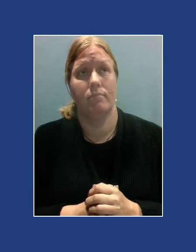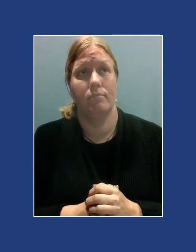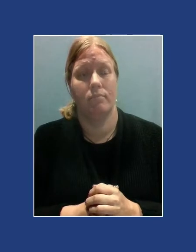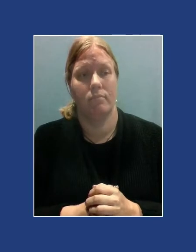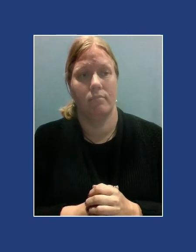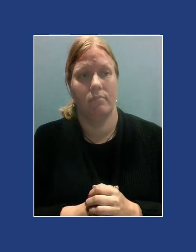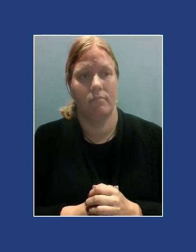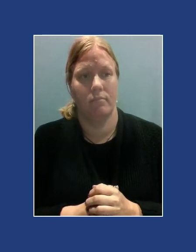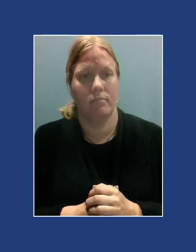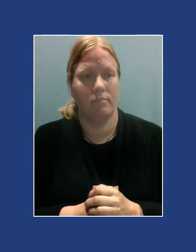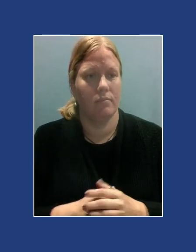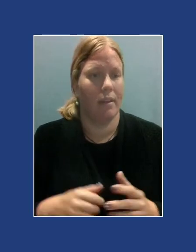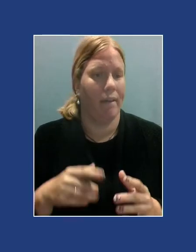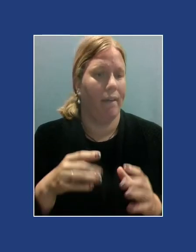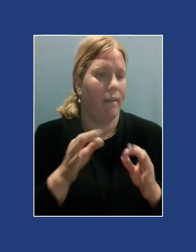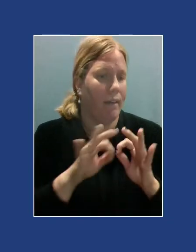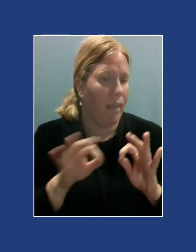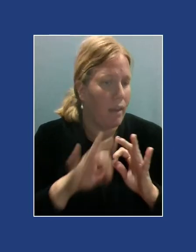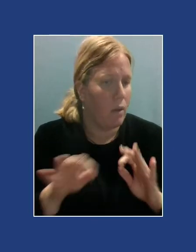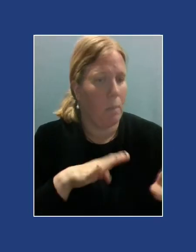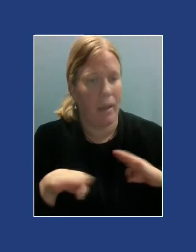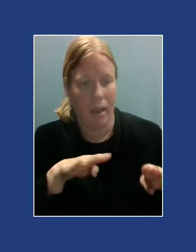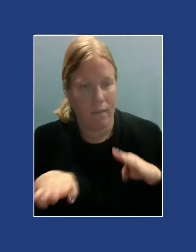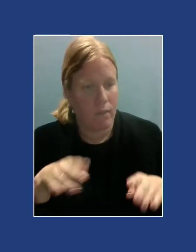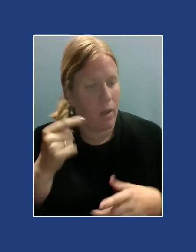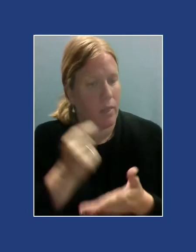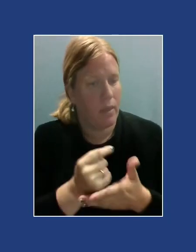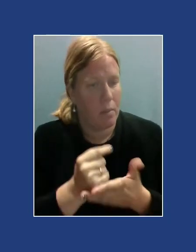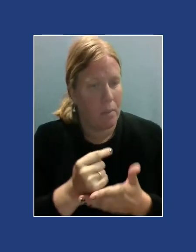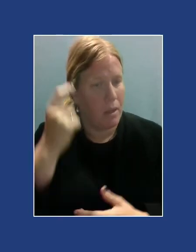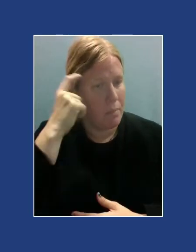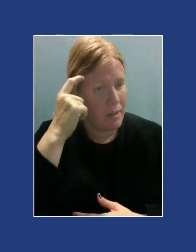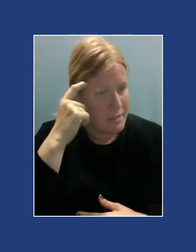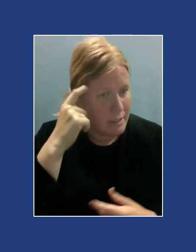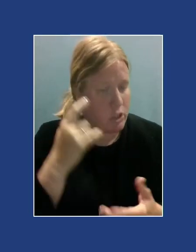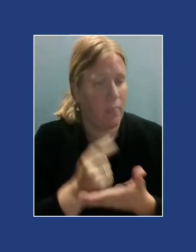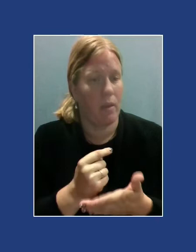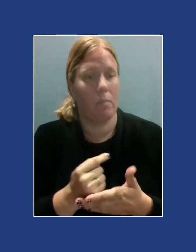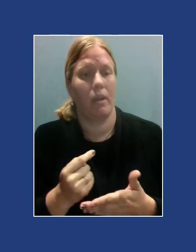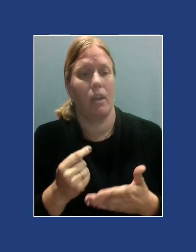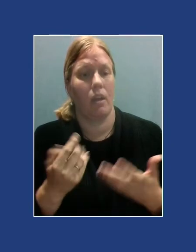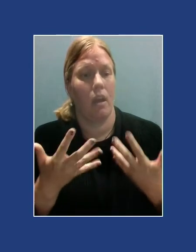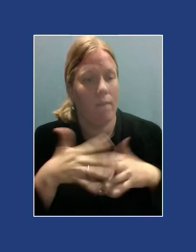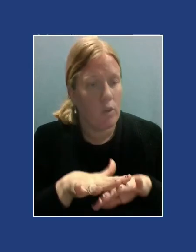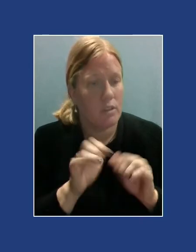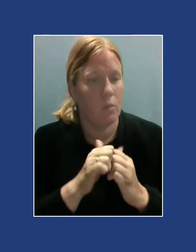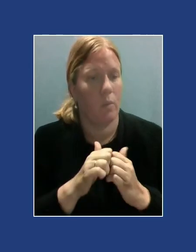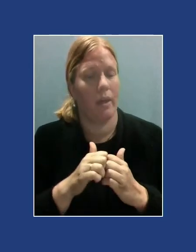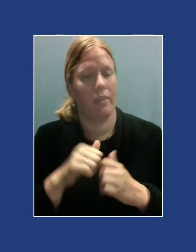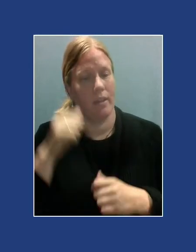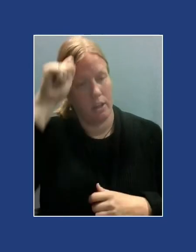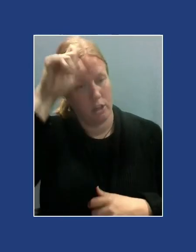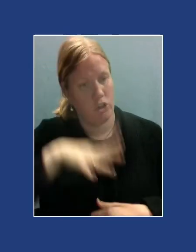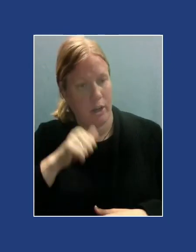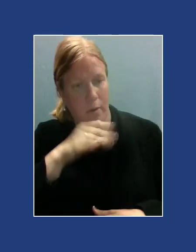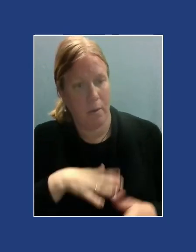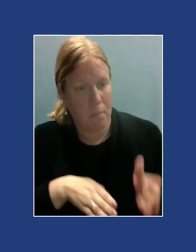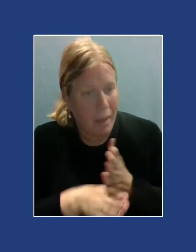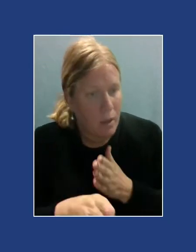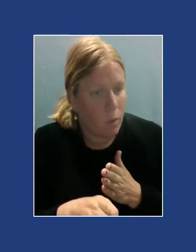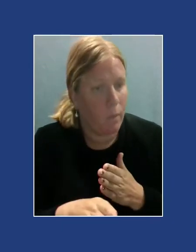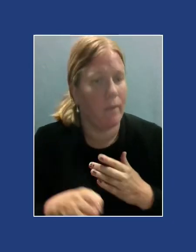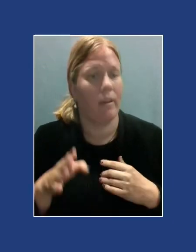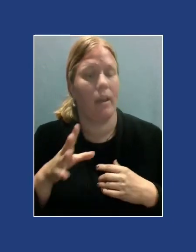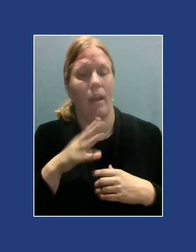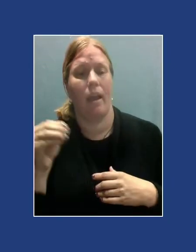taking dialectical behavioral therapy, mentalization-based therapy, and infusing this with a gender minority stress lens and a gender affirming